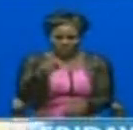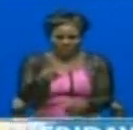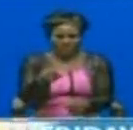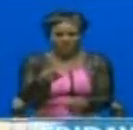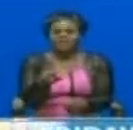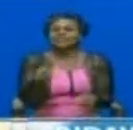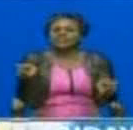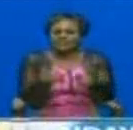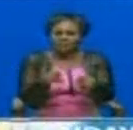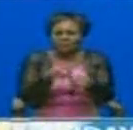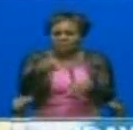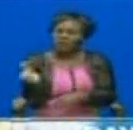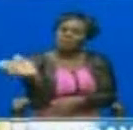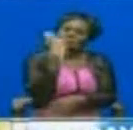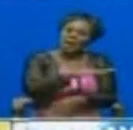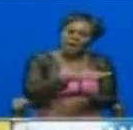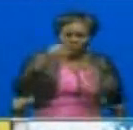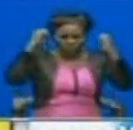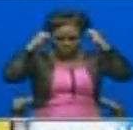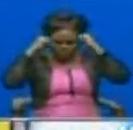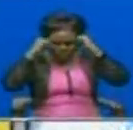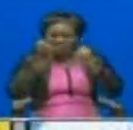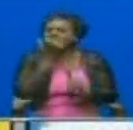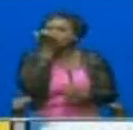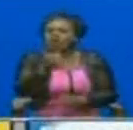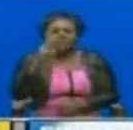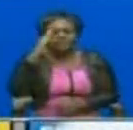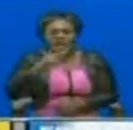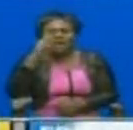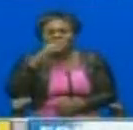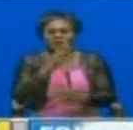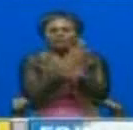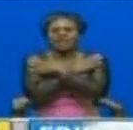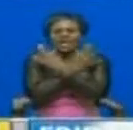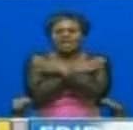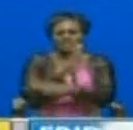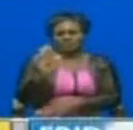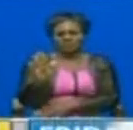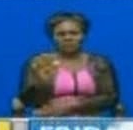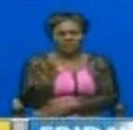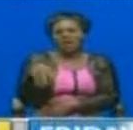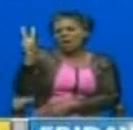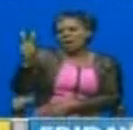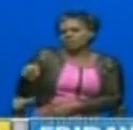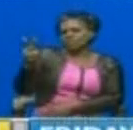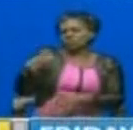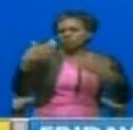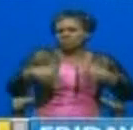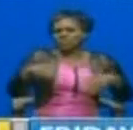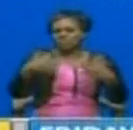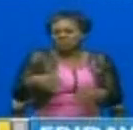full. Felix went back to school, ignoring the mockery of his peers. There's an attitude people think that an